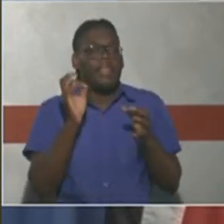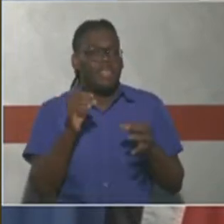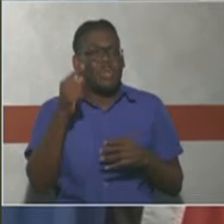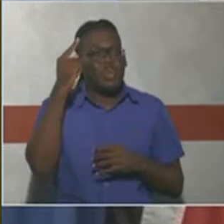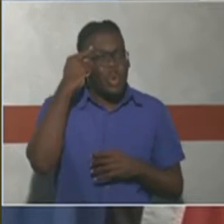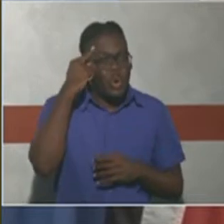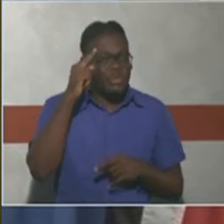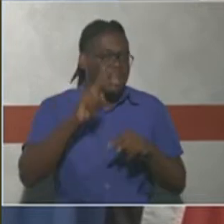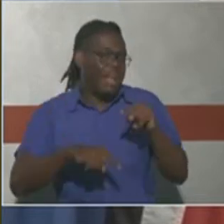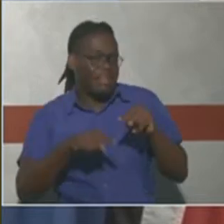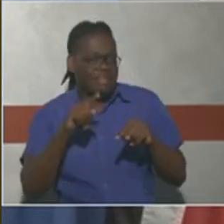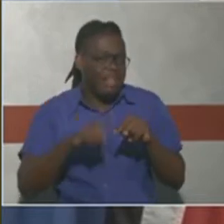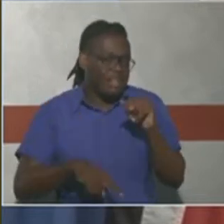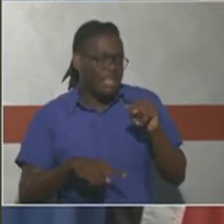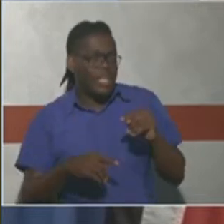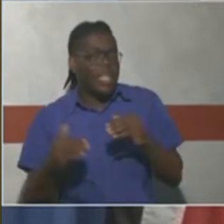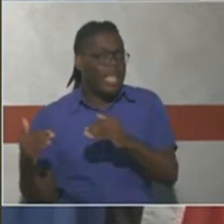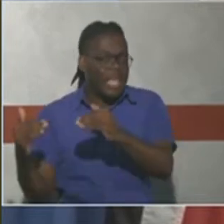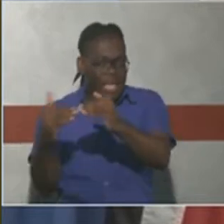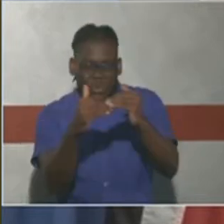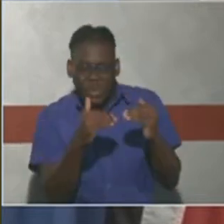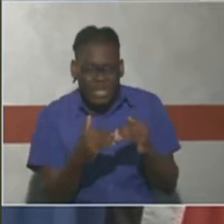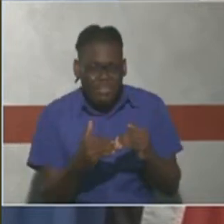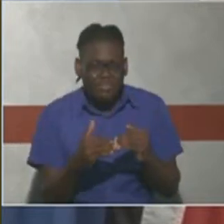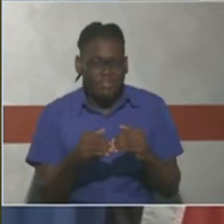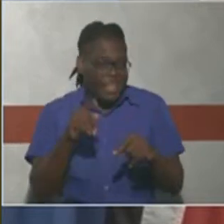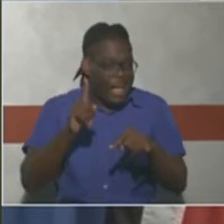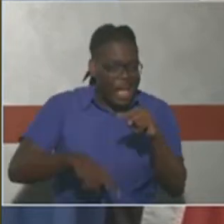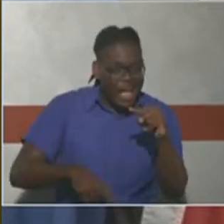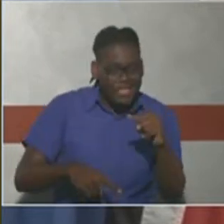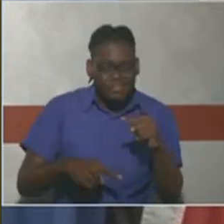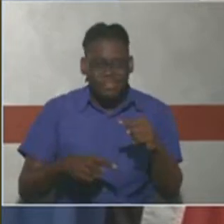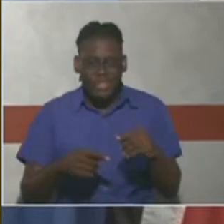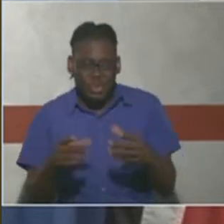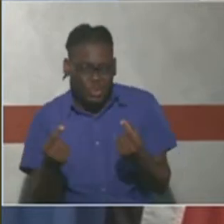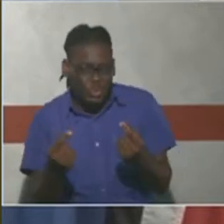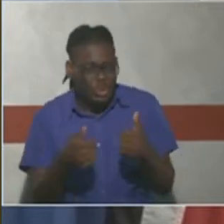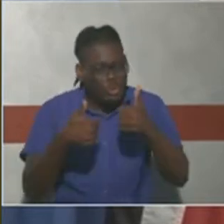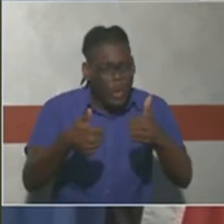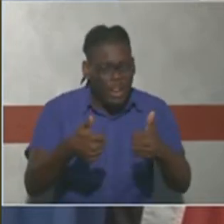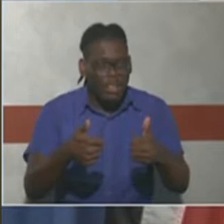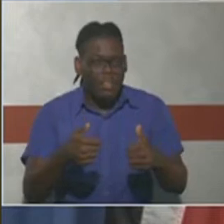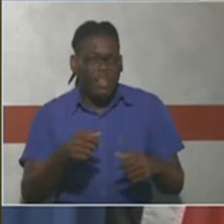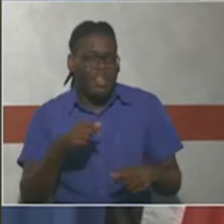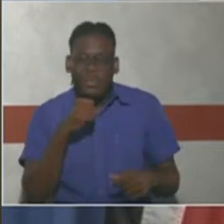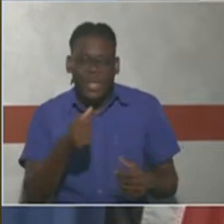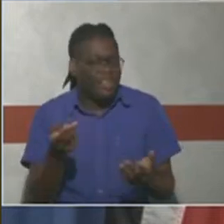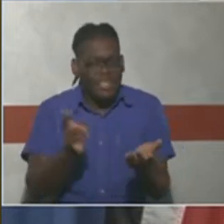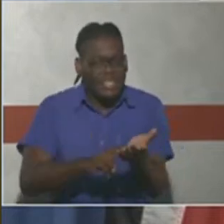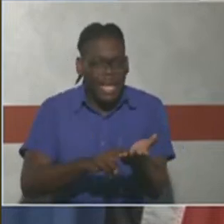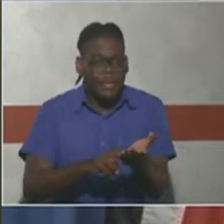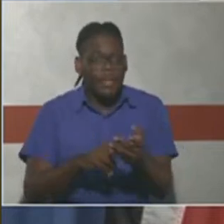meet, whatever they might be, we have not seen any that we don't think